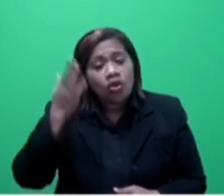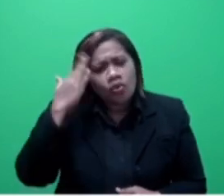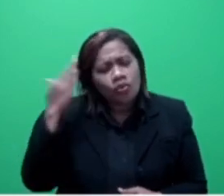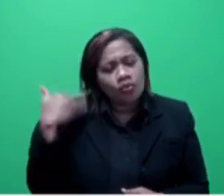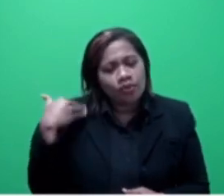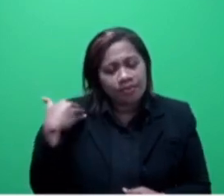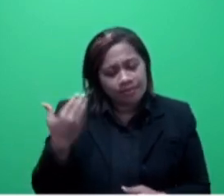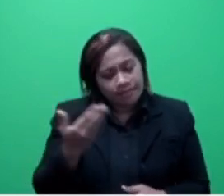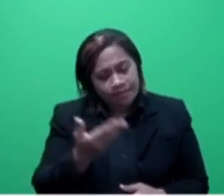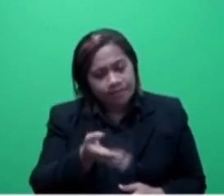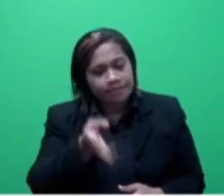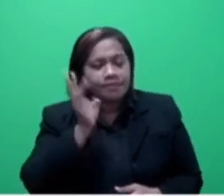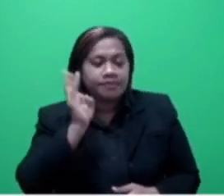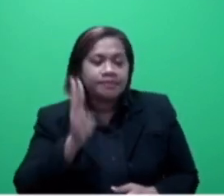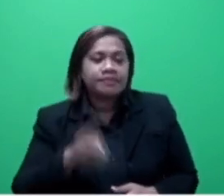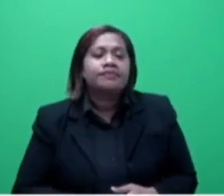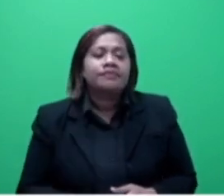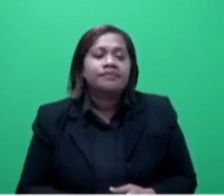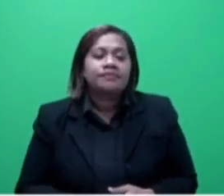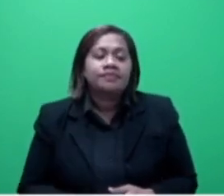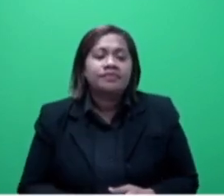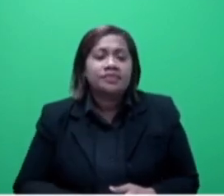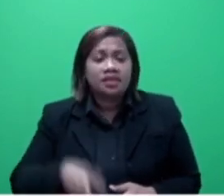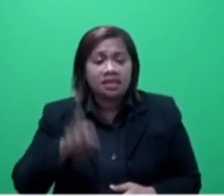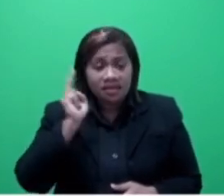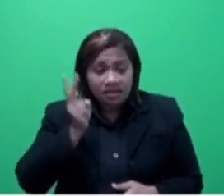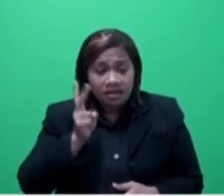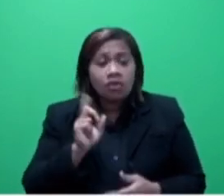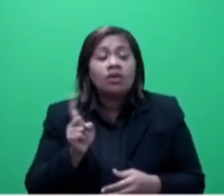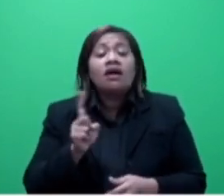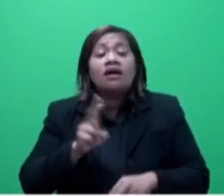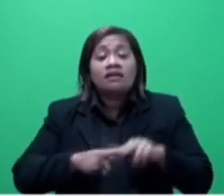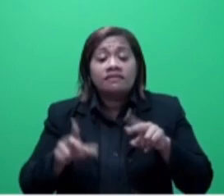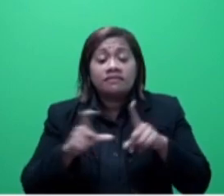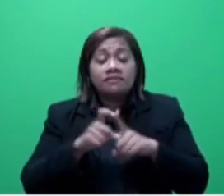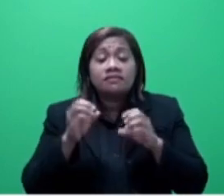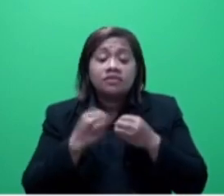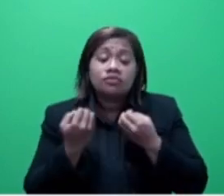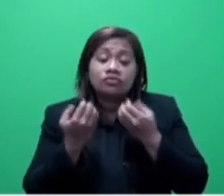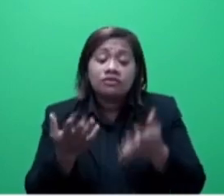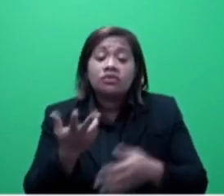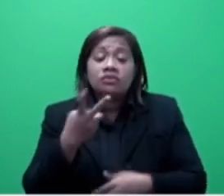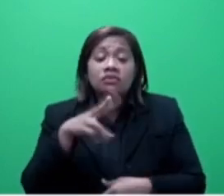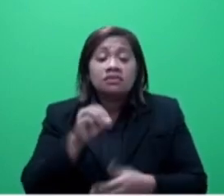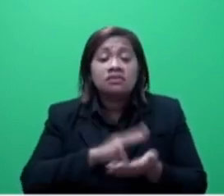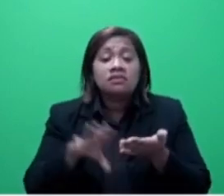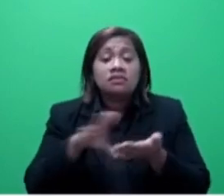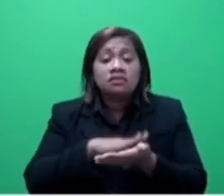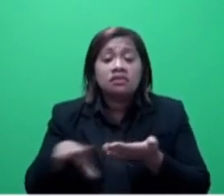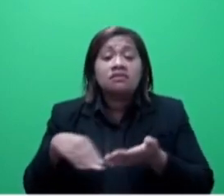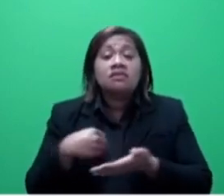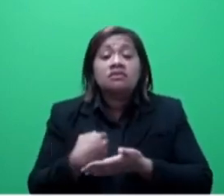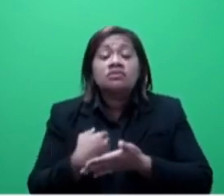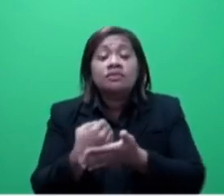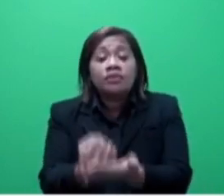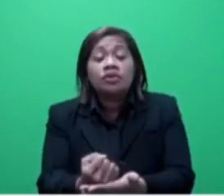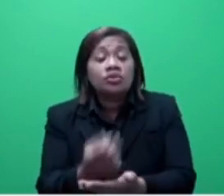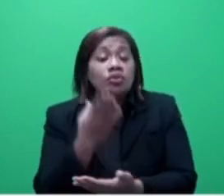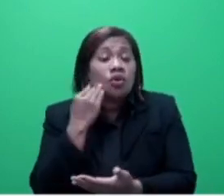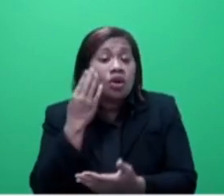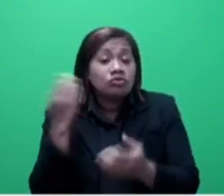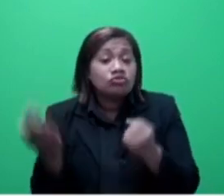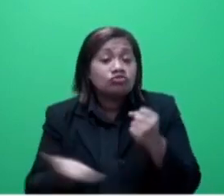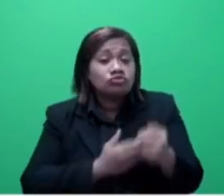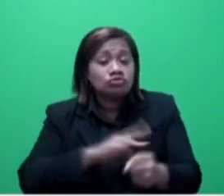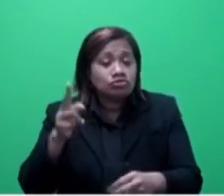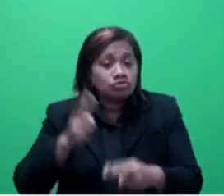again. Once again, sir. The FDB provided $20 million worth of support to our sugarcane farmers. That is